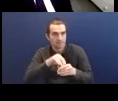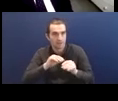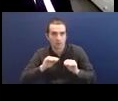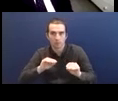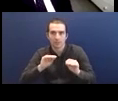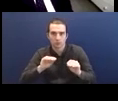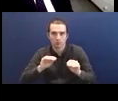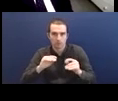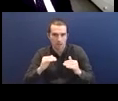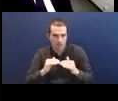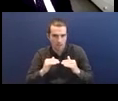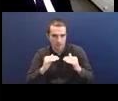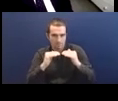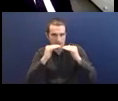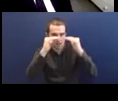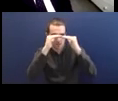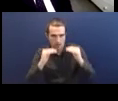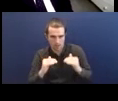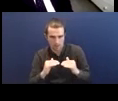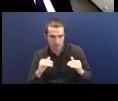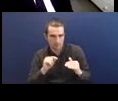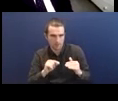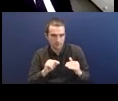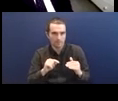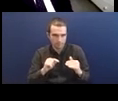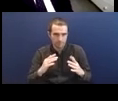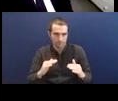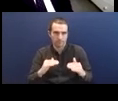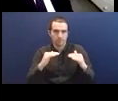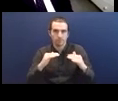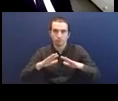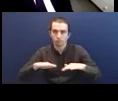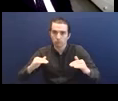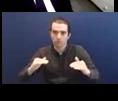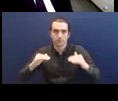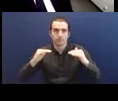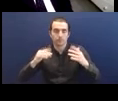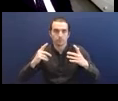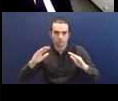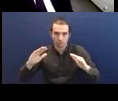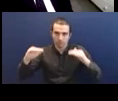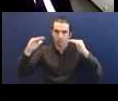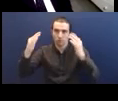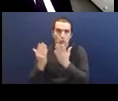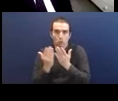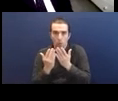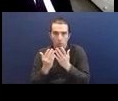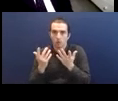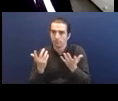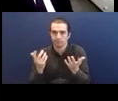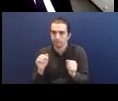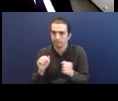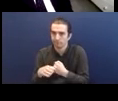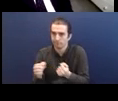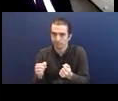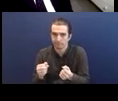the information. At Ebotwe, each child has a learner profile. It includes as much information as possible